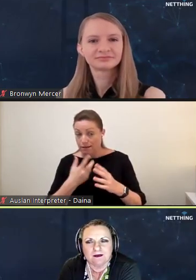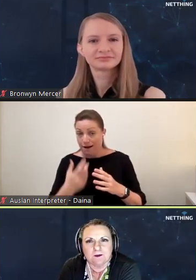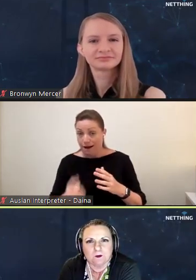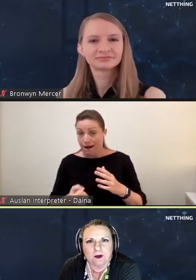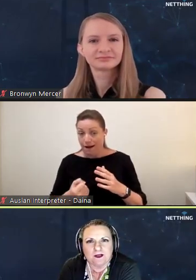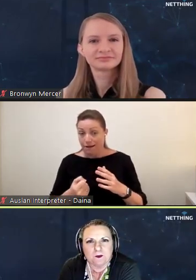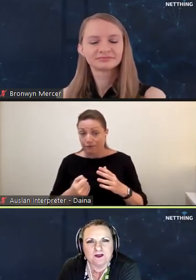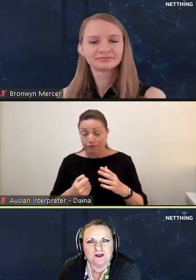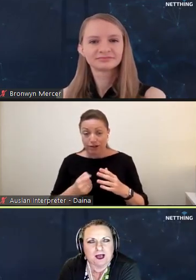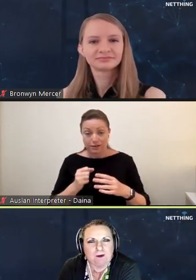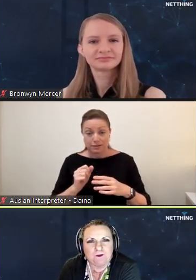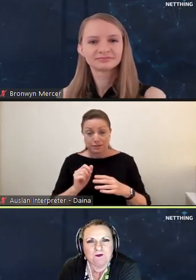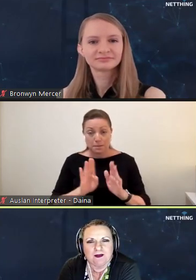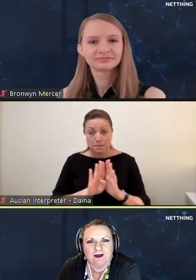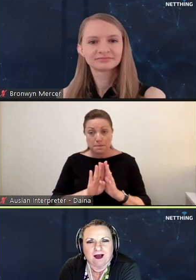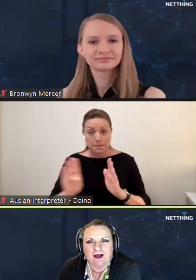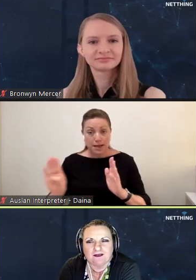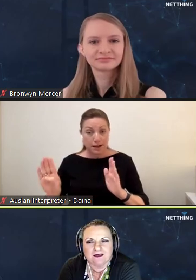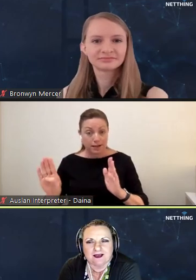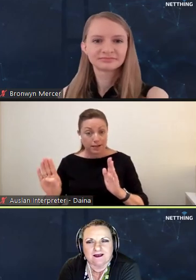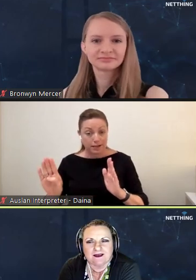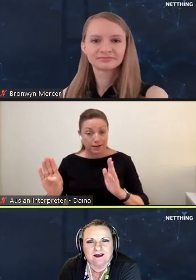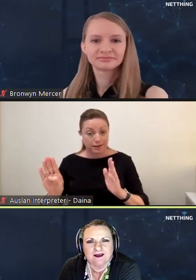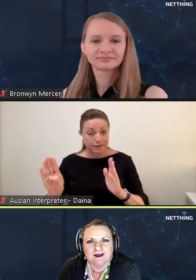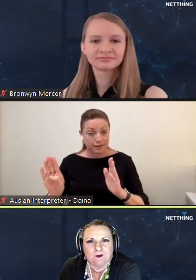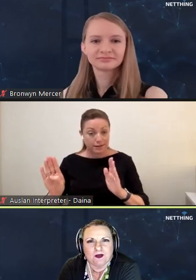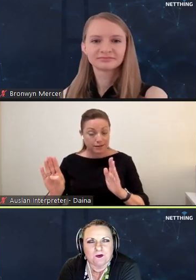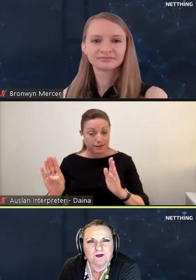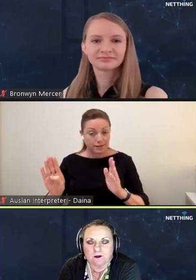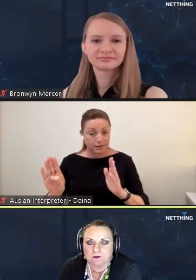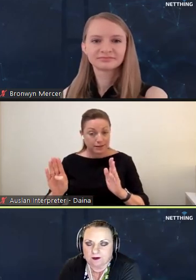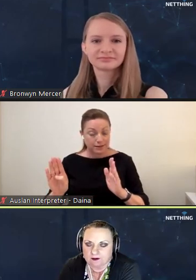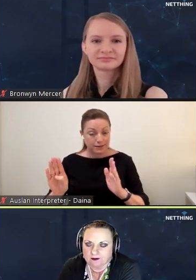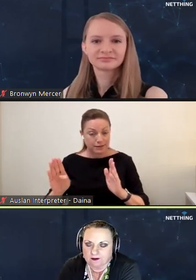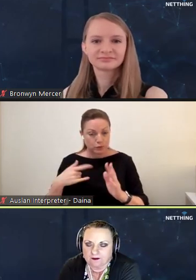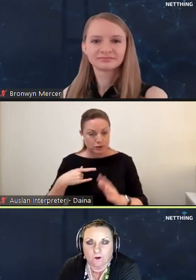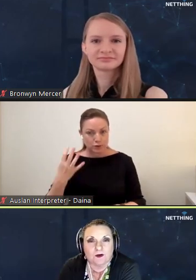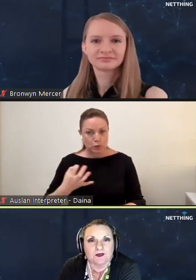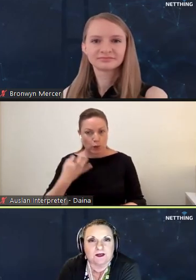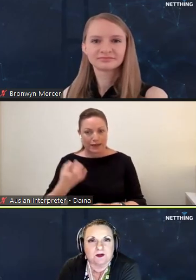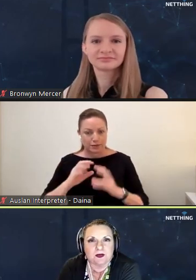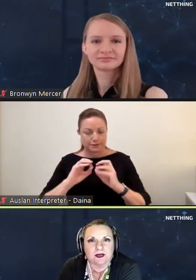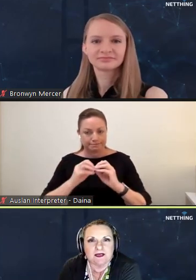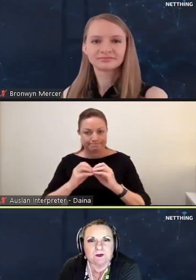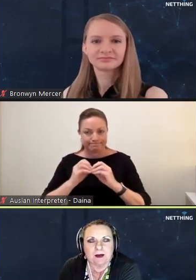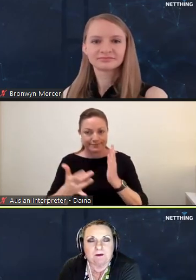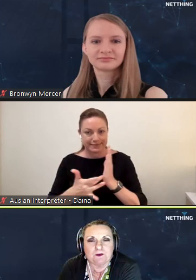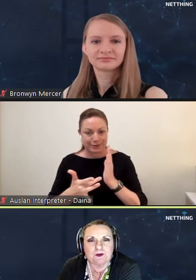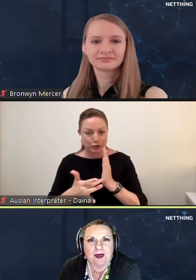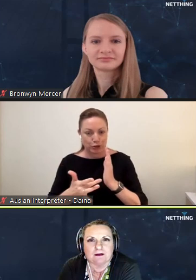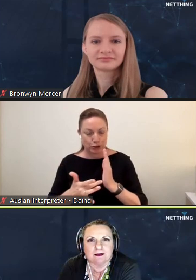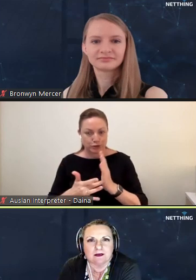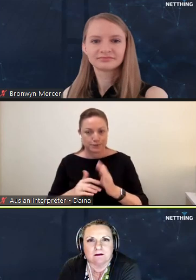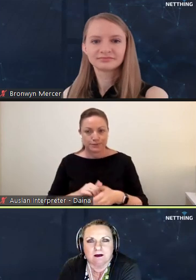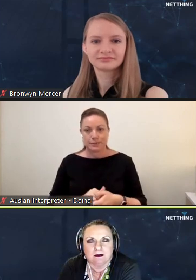There we are. Someone will make the magic happen. And we can also work to see whether we need to bring up